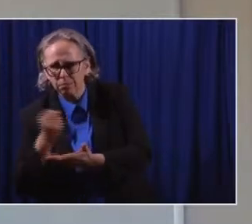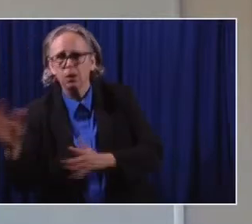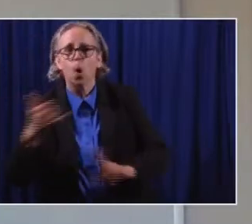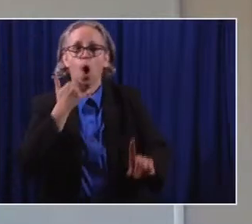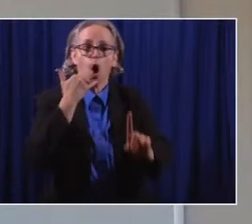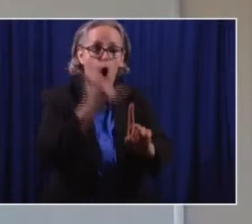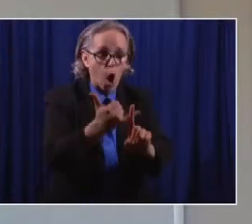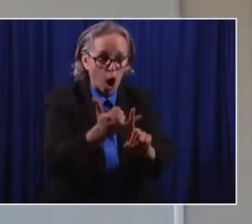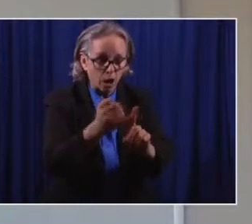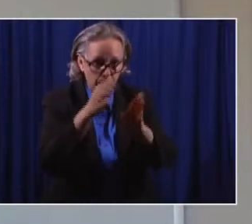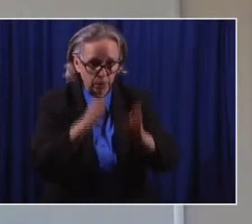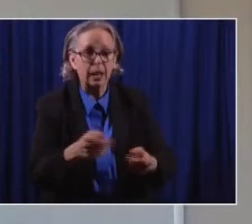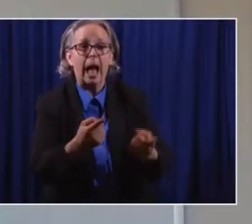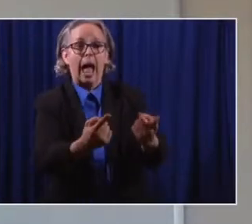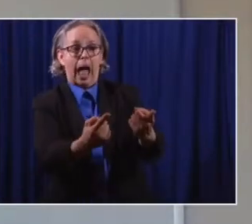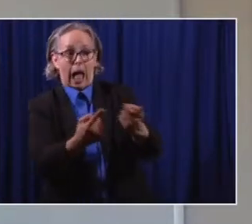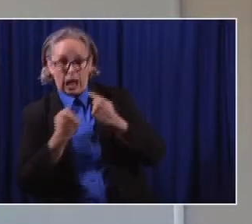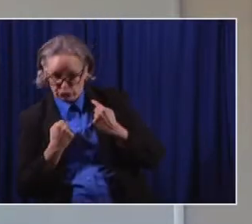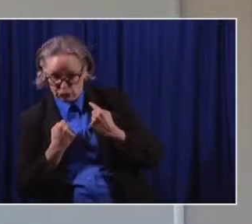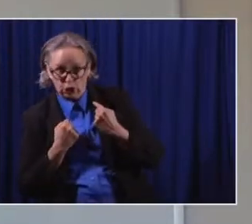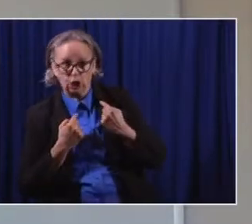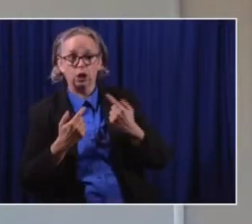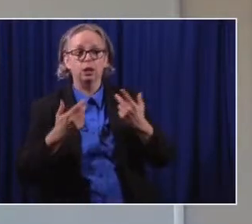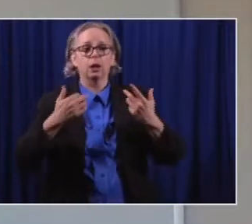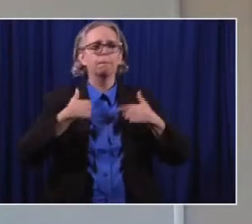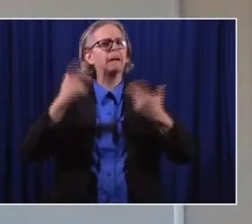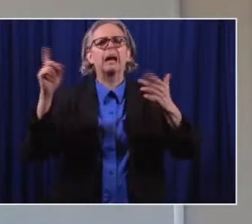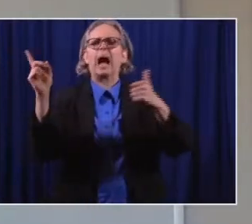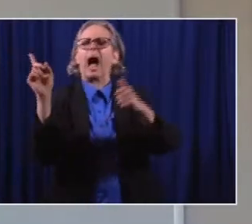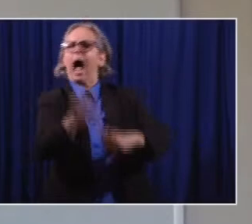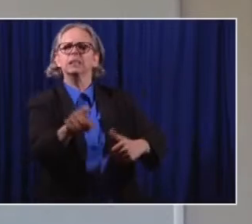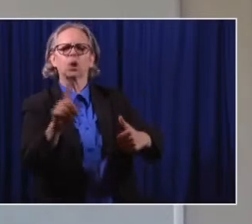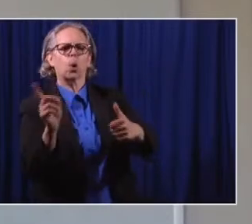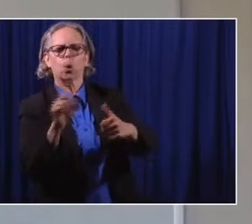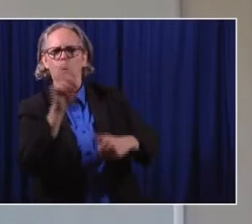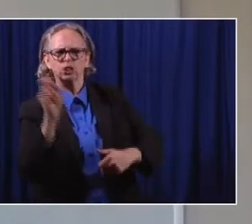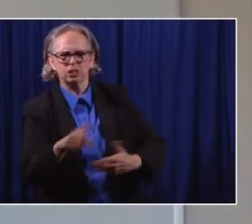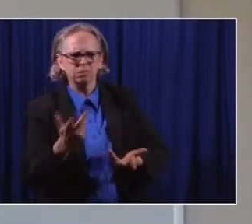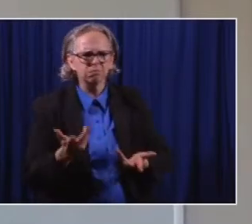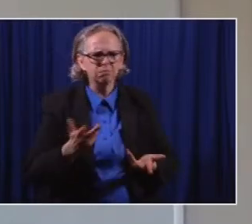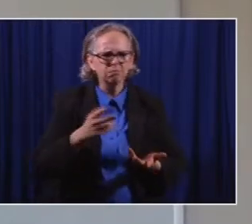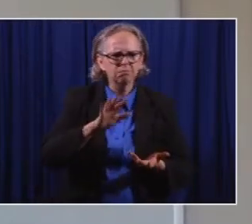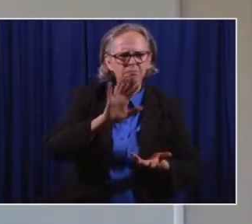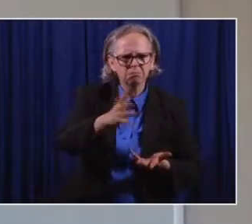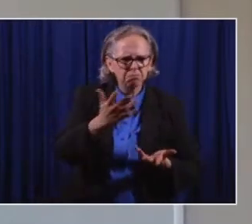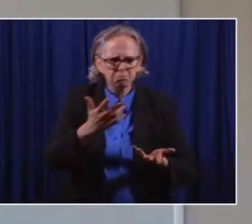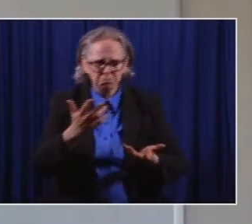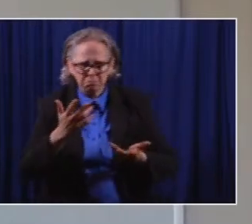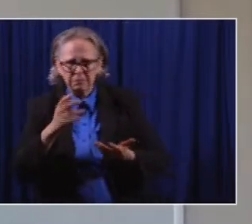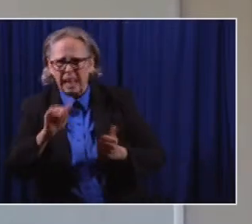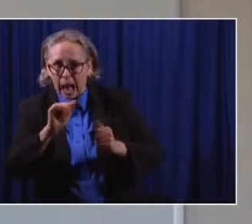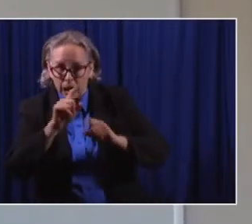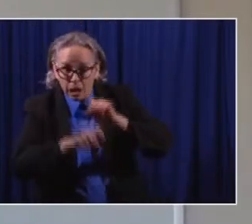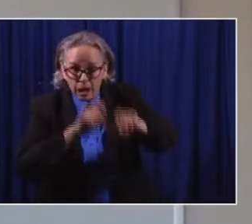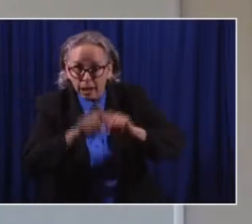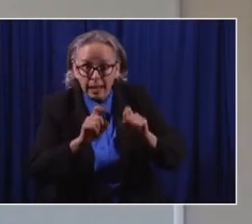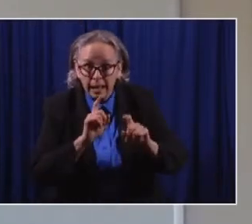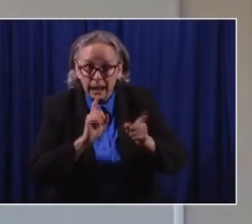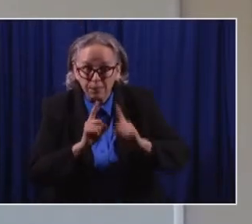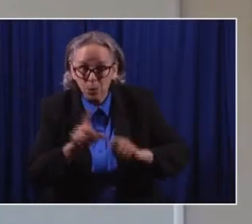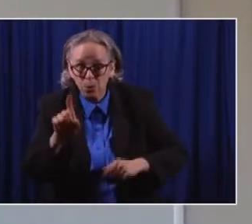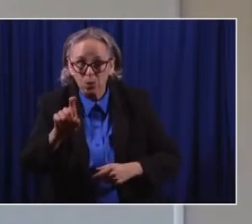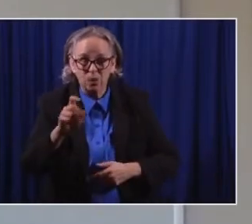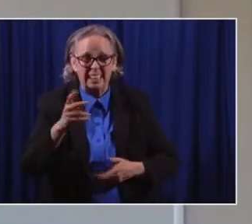phone, you want to make sure that they're medically fit to complete an interview. You don't want to exacerbate somebody that's already extremely